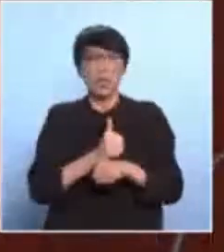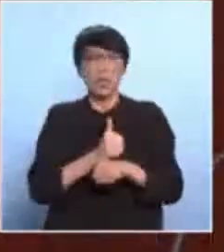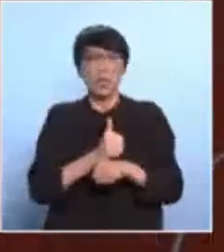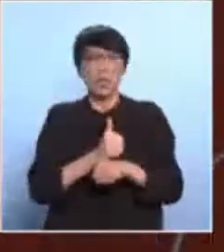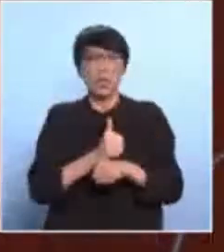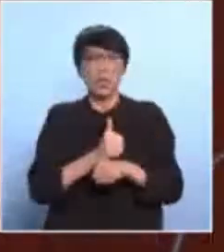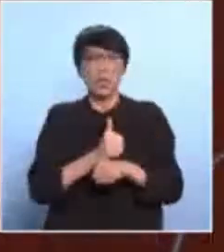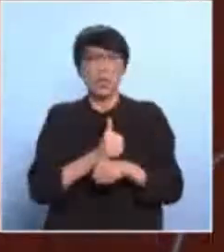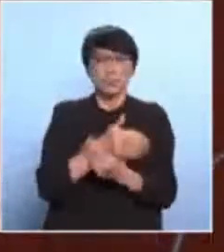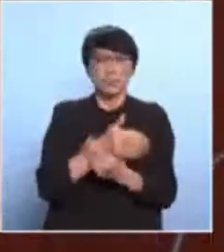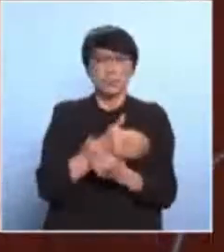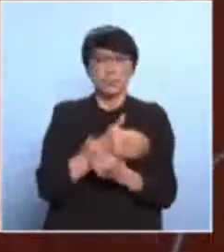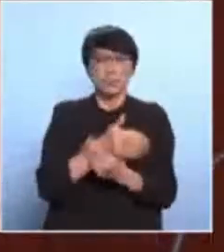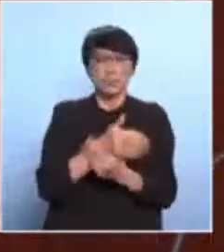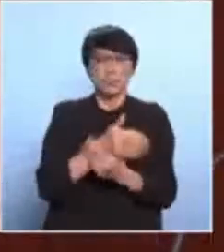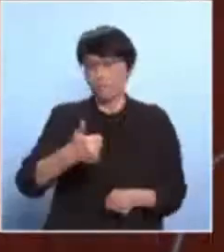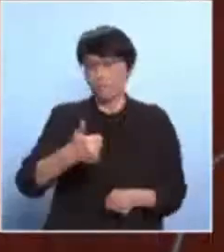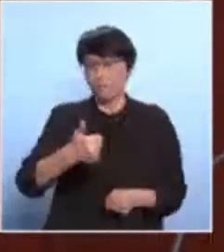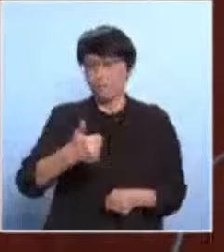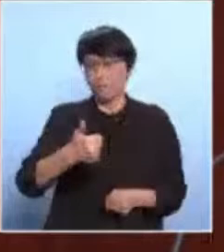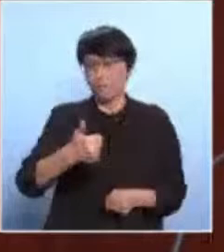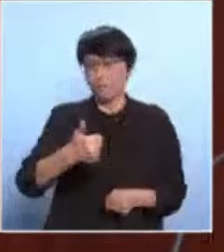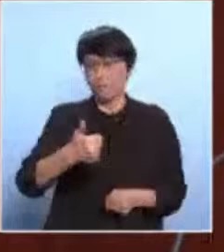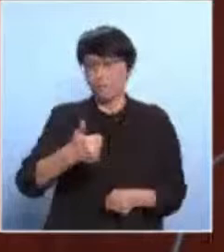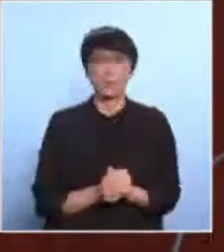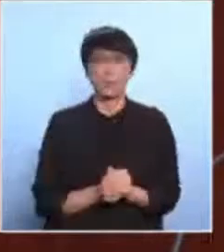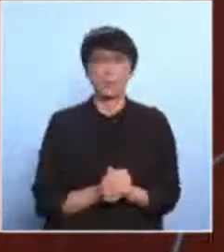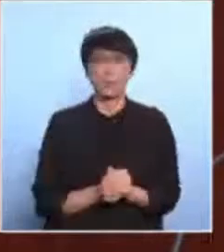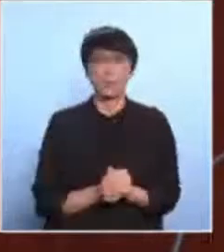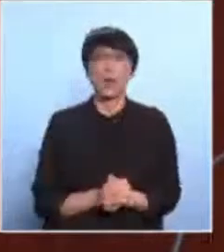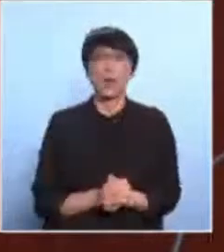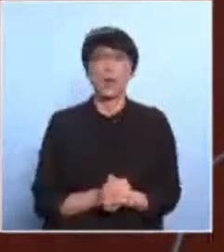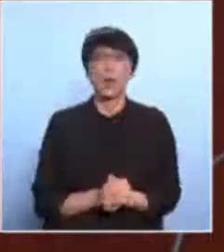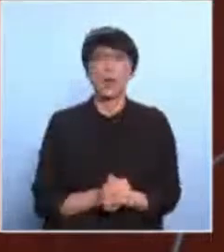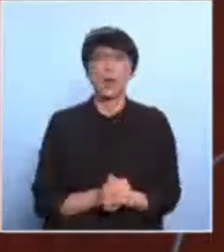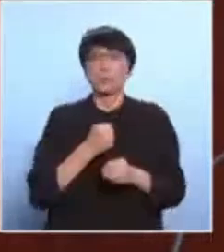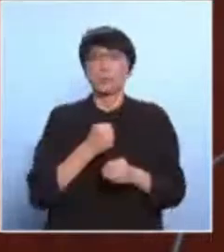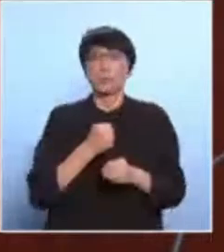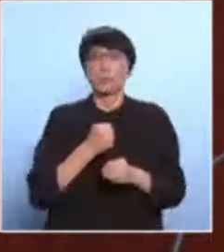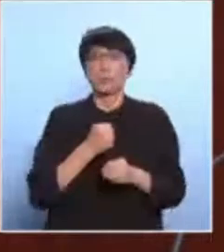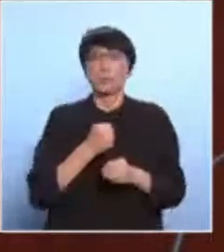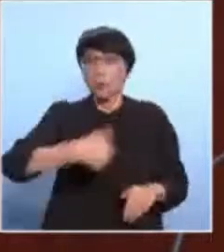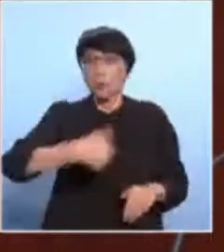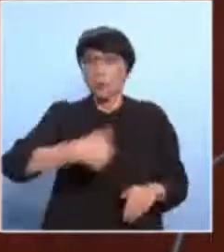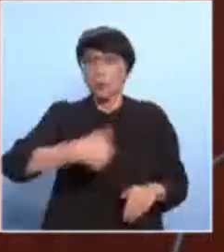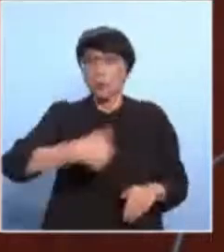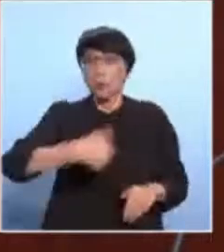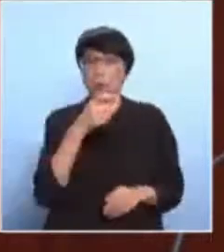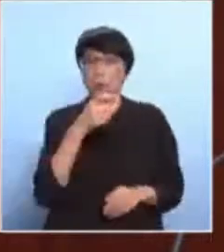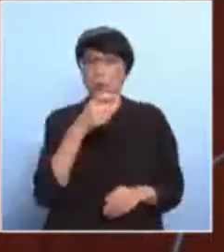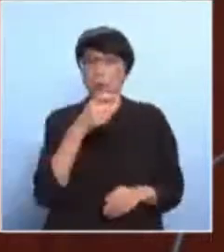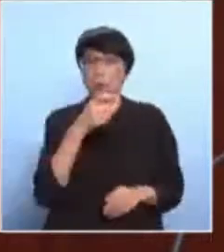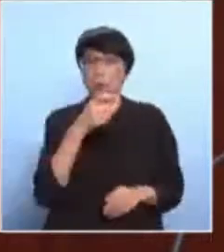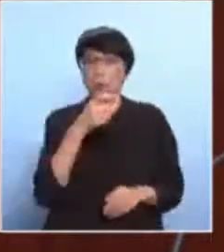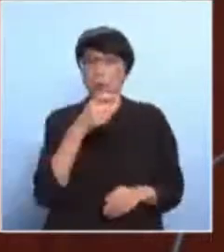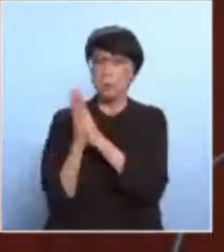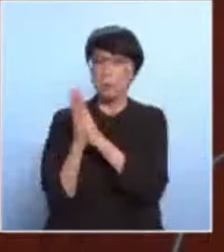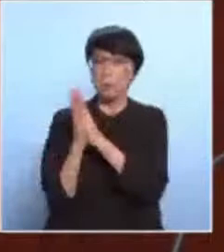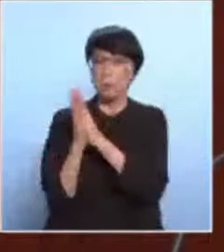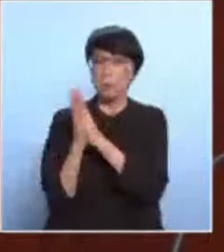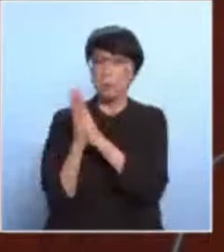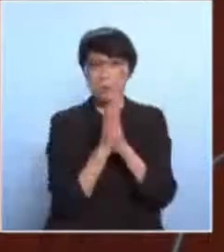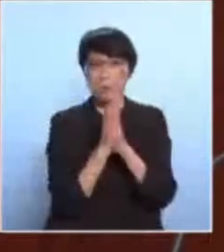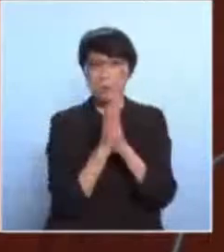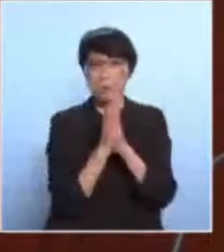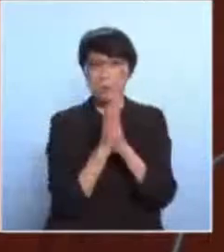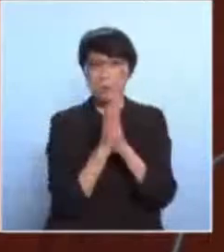and emerged from challenges with even greater strengths. It is the mutual reliance, trust, and solidarity among the people